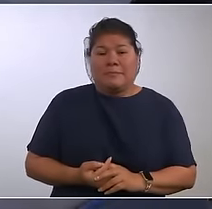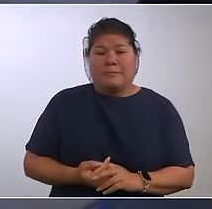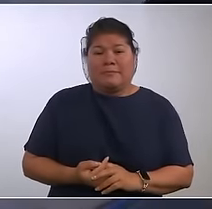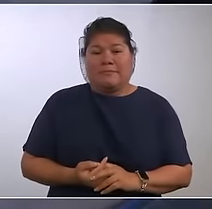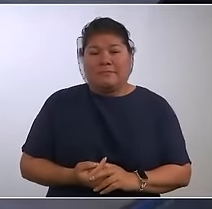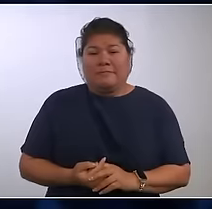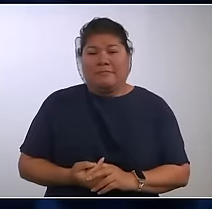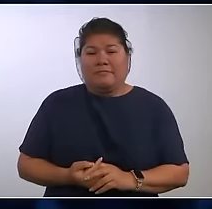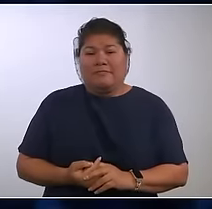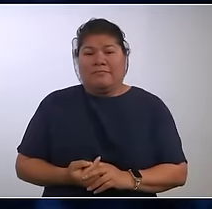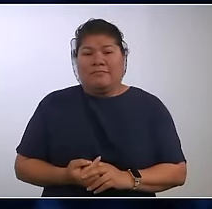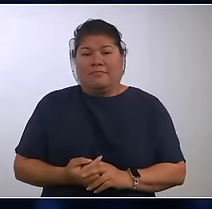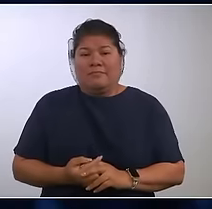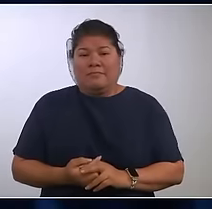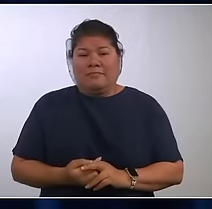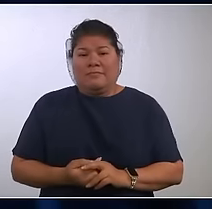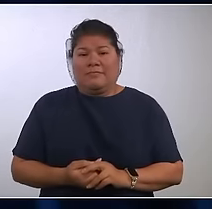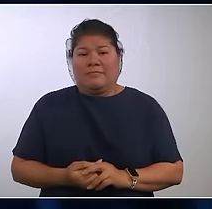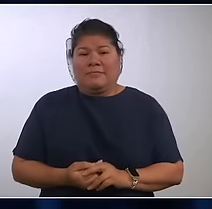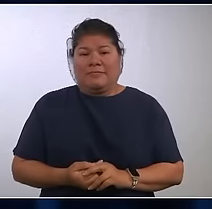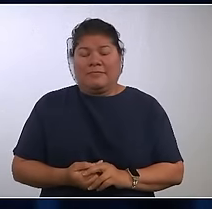hour.